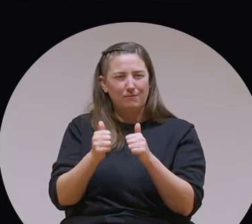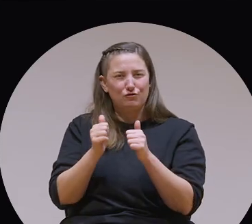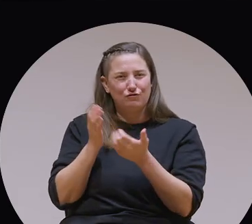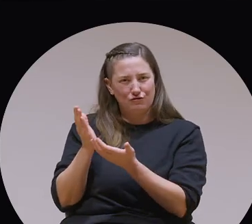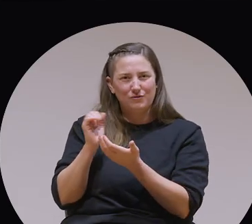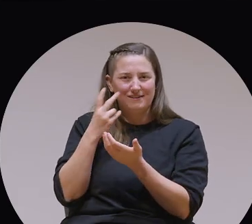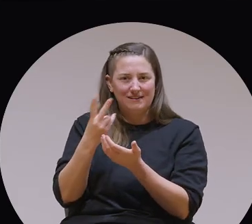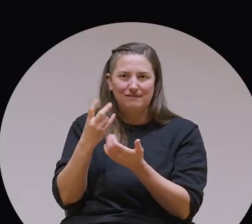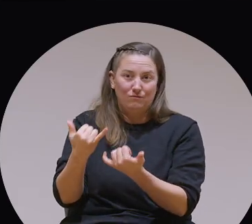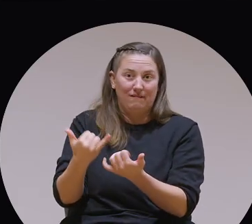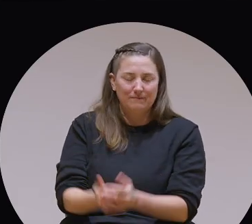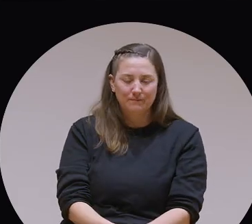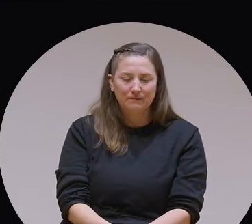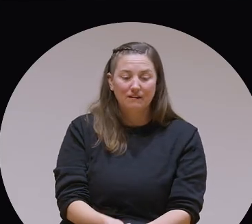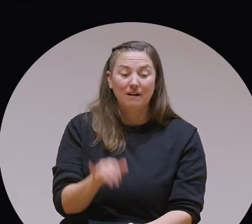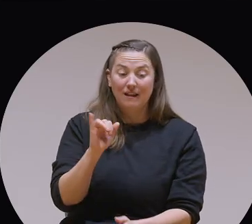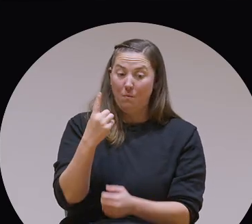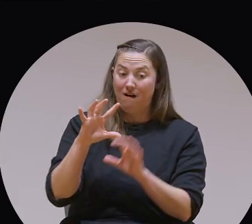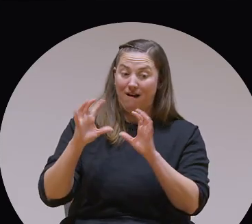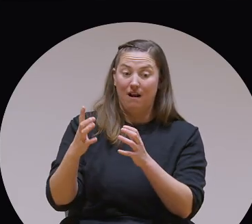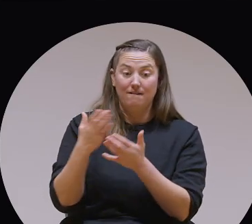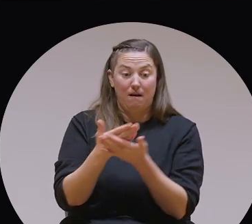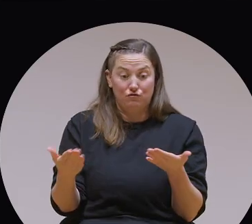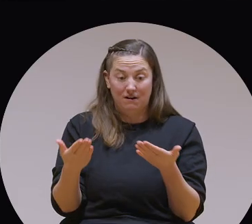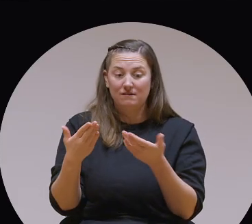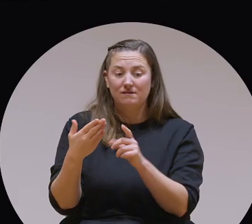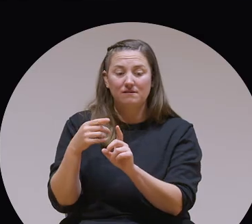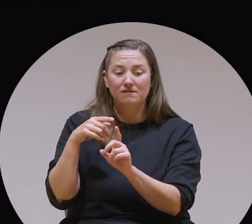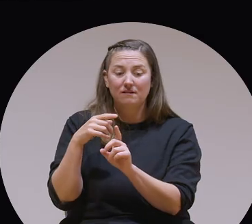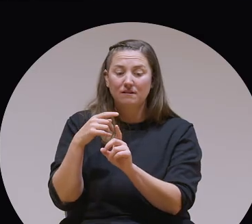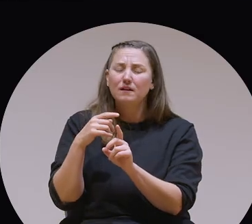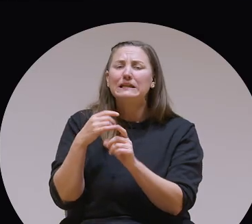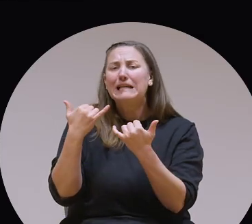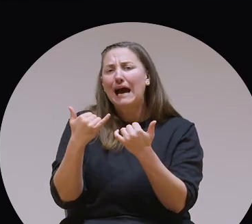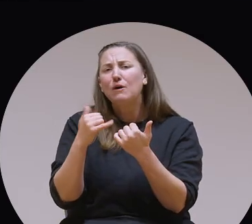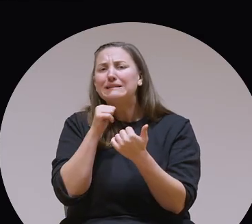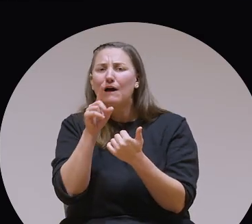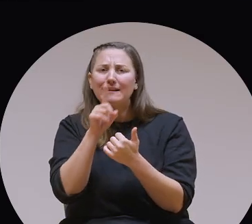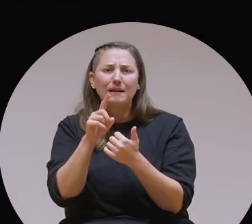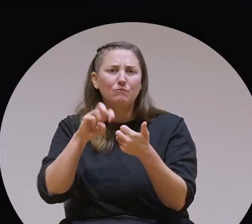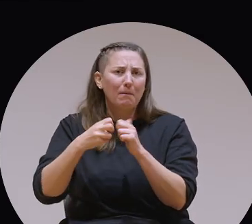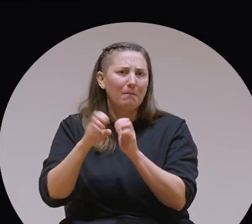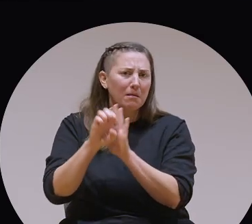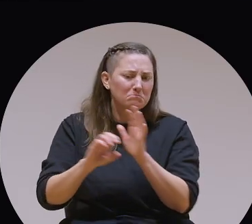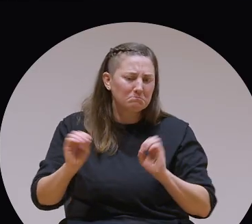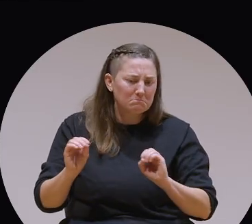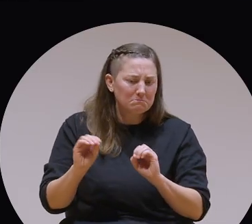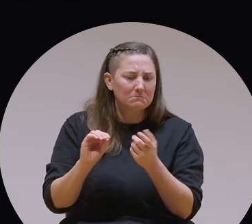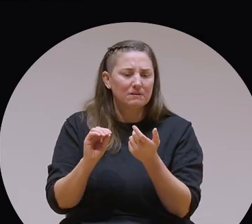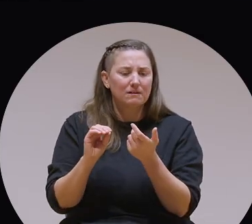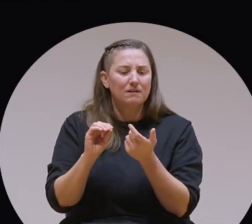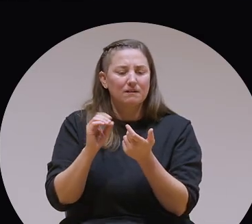today. And again, this is a category of objects which are not problematic today in the sense of there's no legal